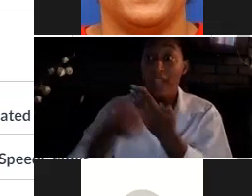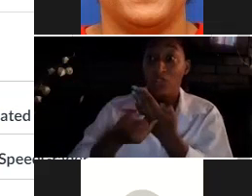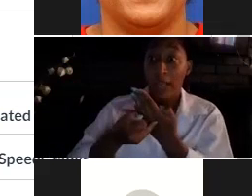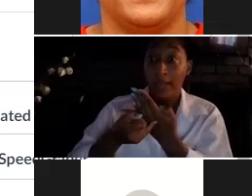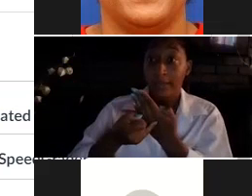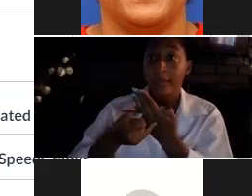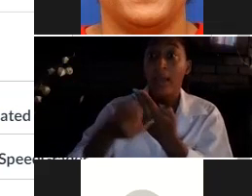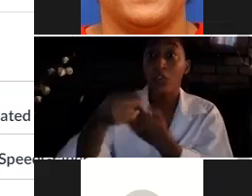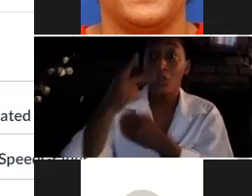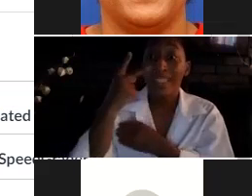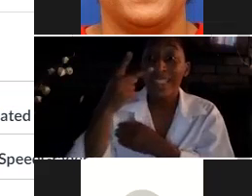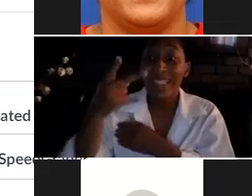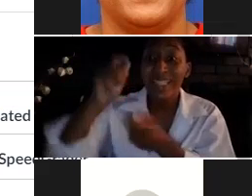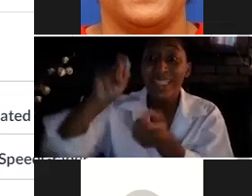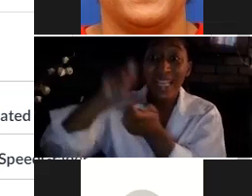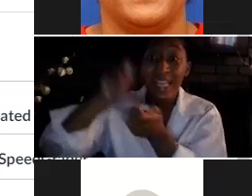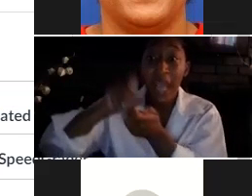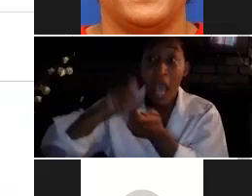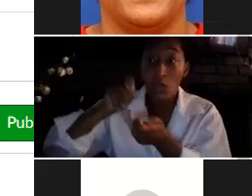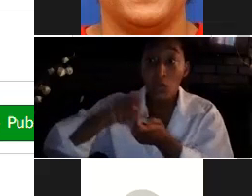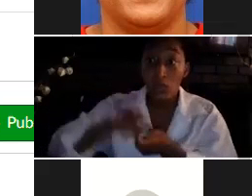project details, the very first link,